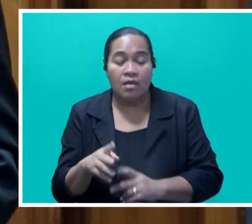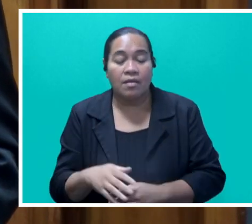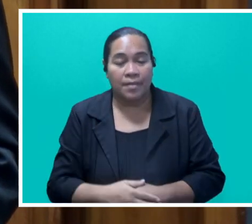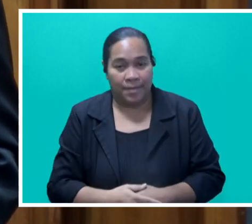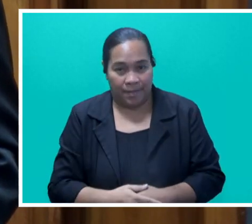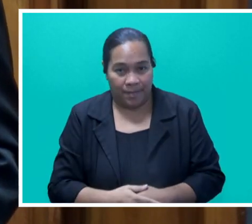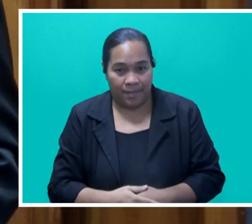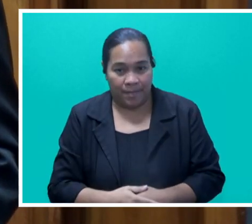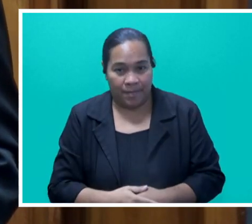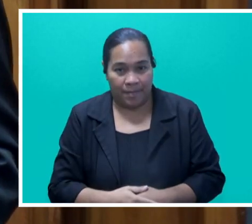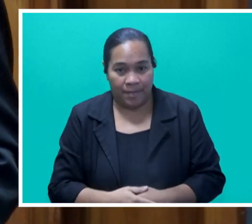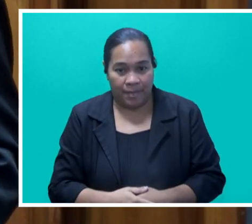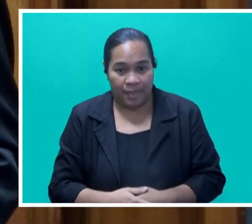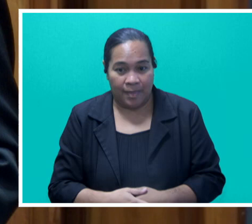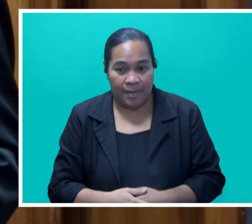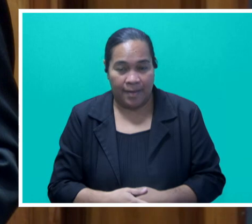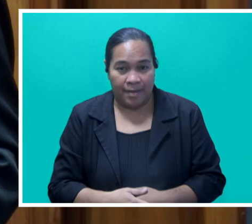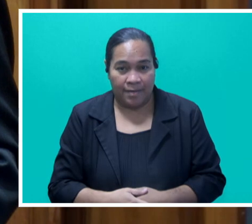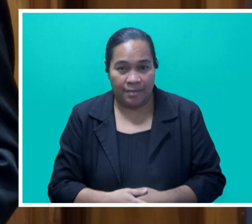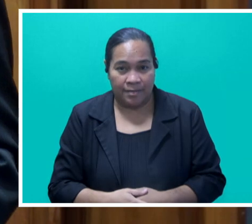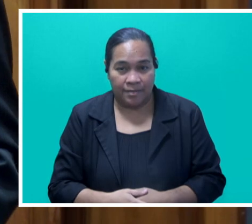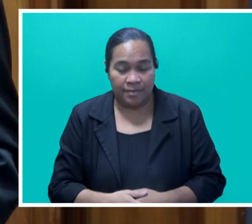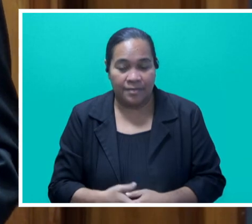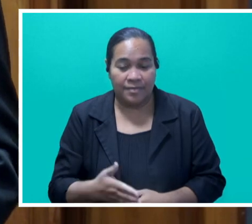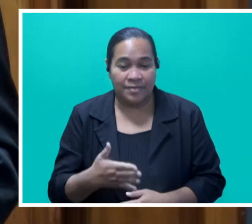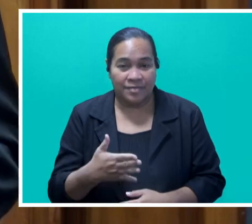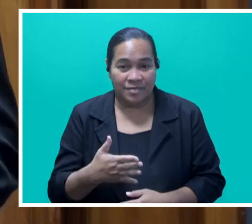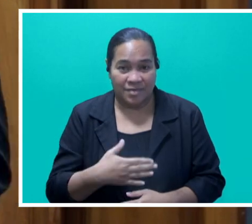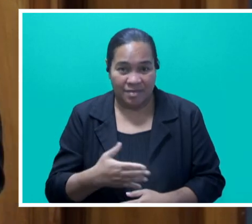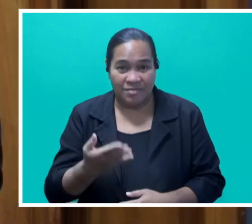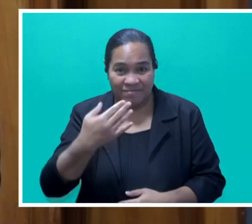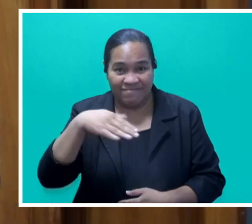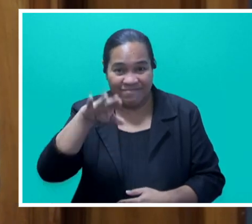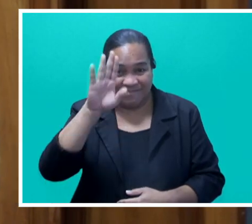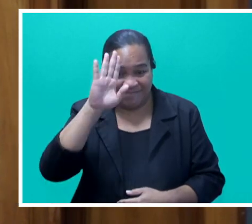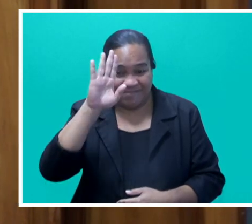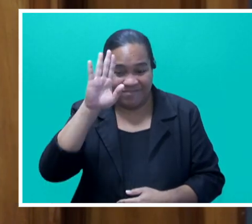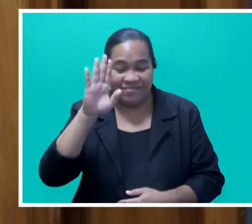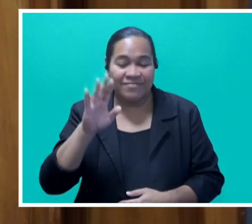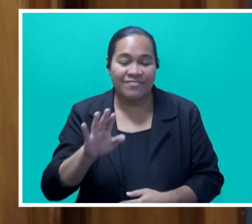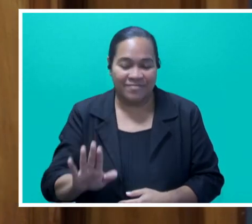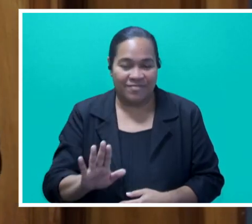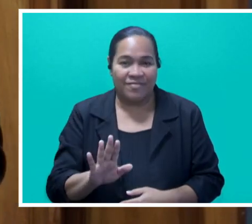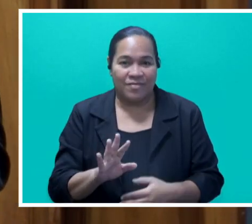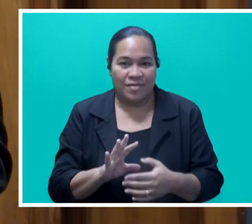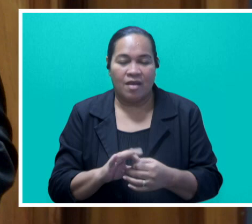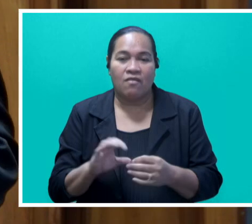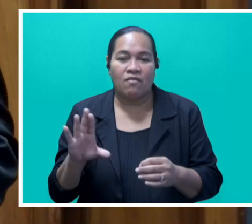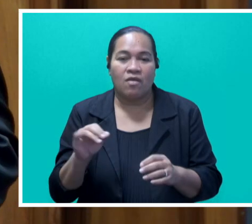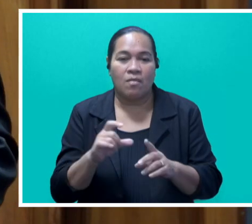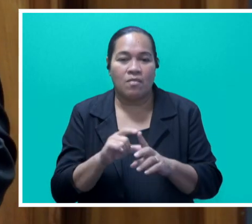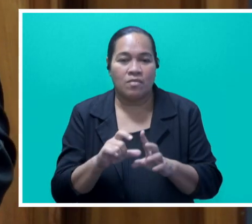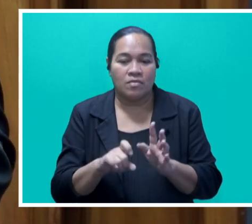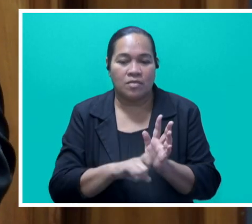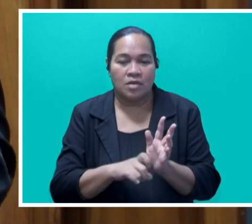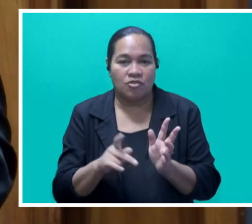kay na buni balu buasa kana ngonturang na bala na tuikamba ngon maram bala na rokotin reketi